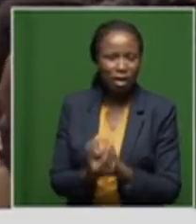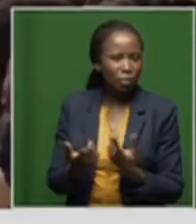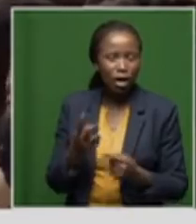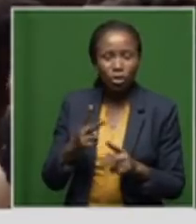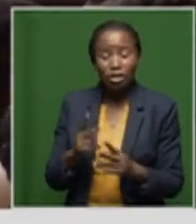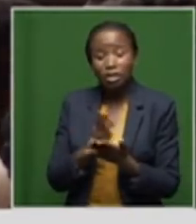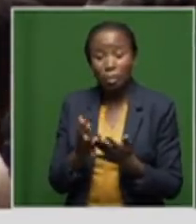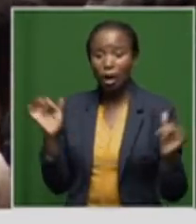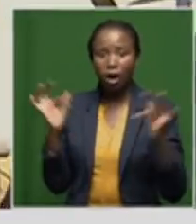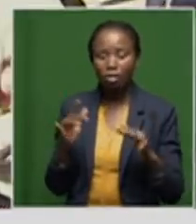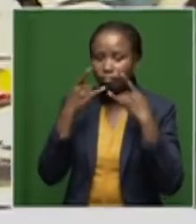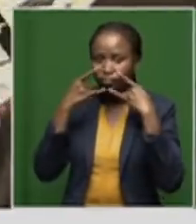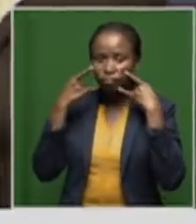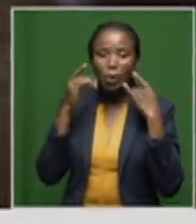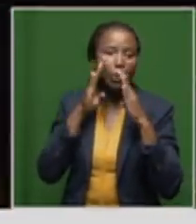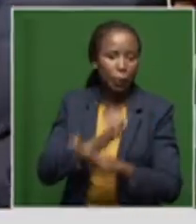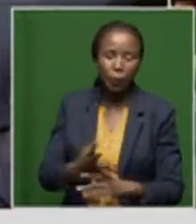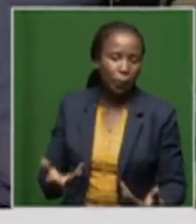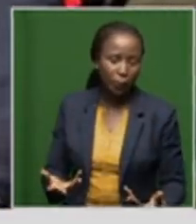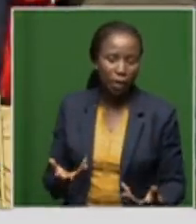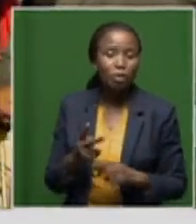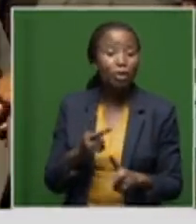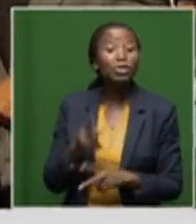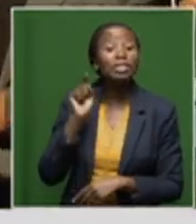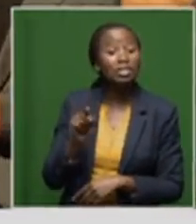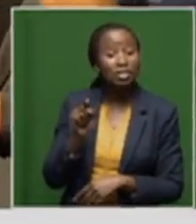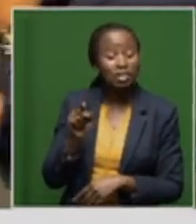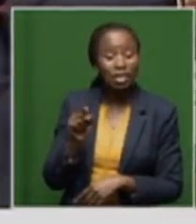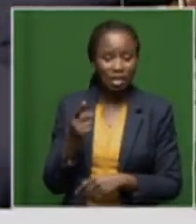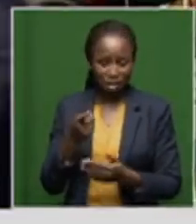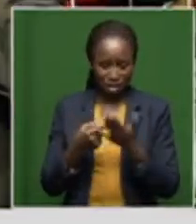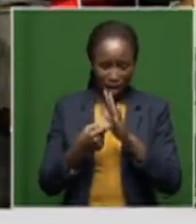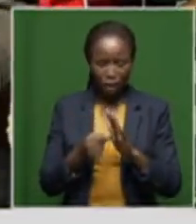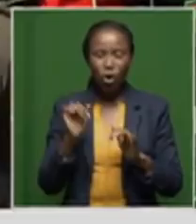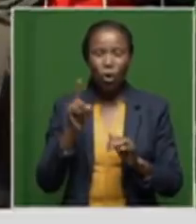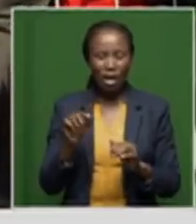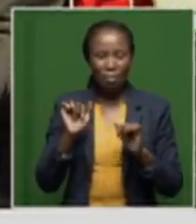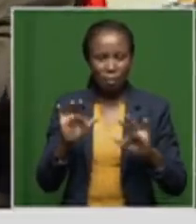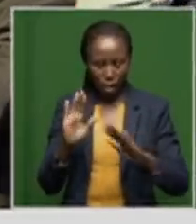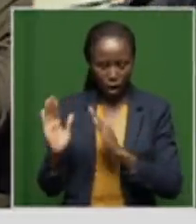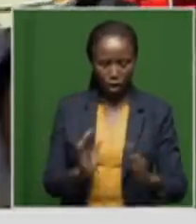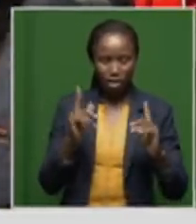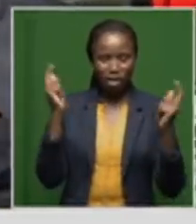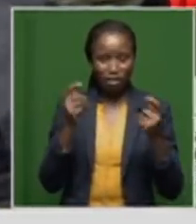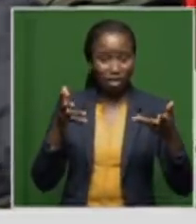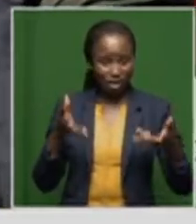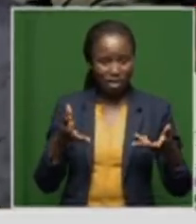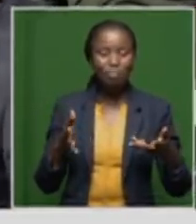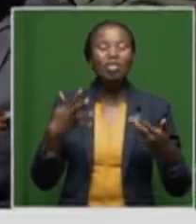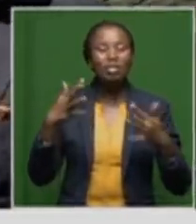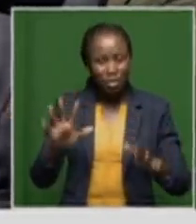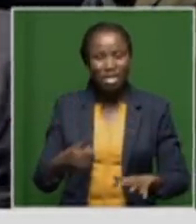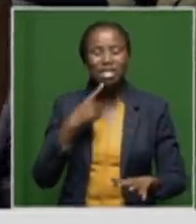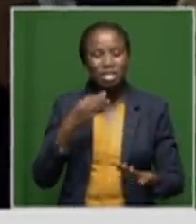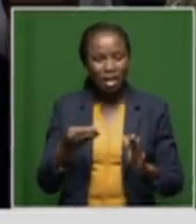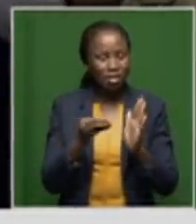well are not wearing masks. This despite the fact that the organizers of this event had indicated and said